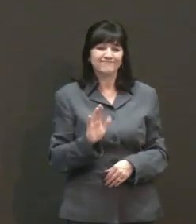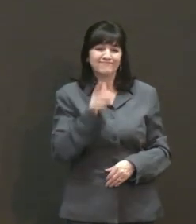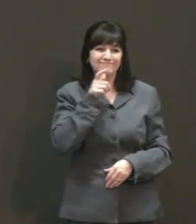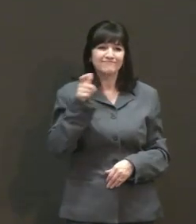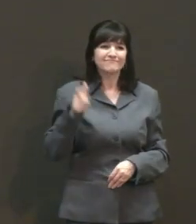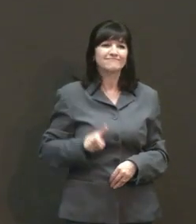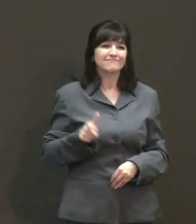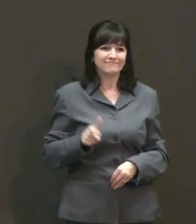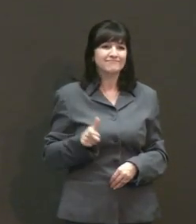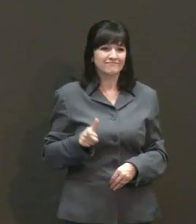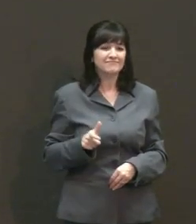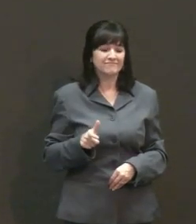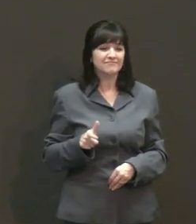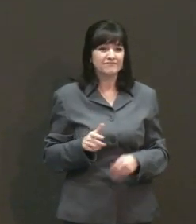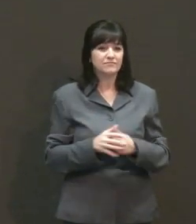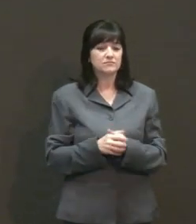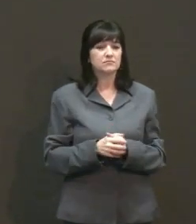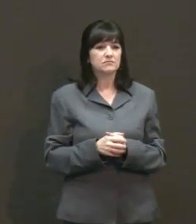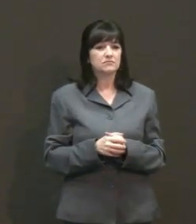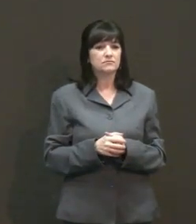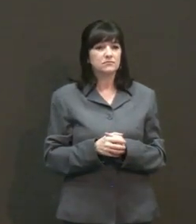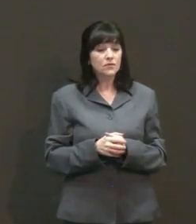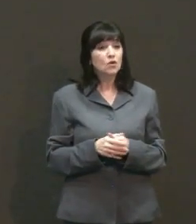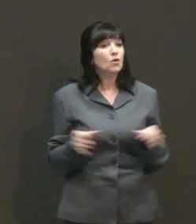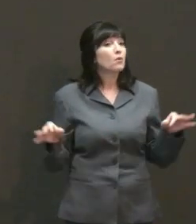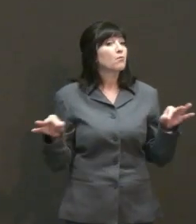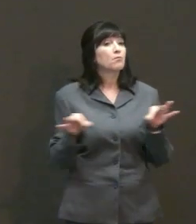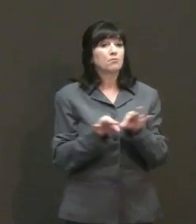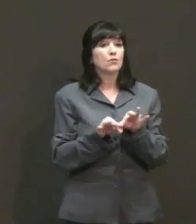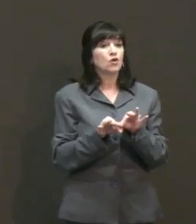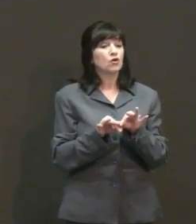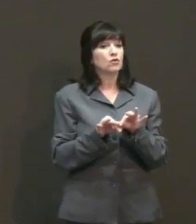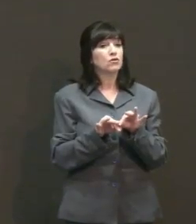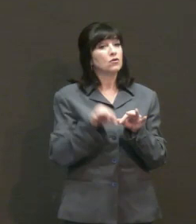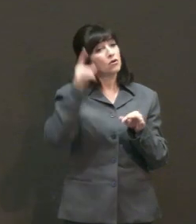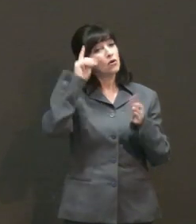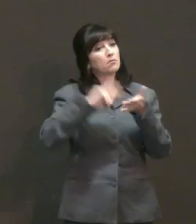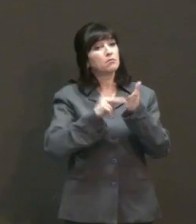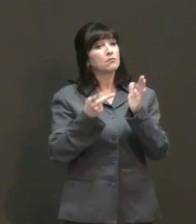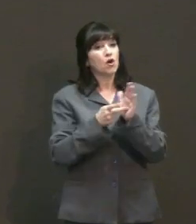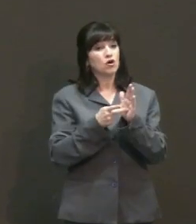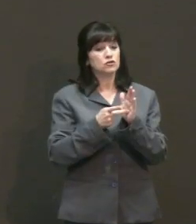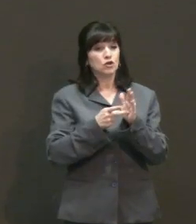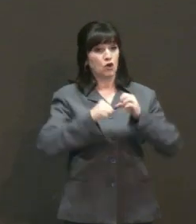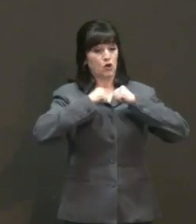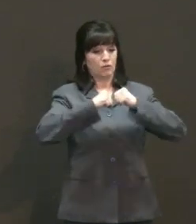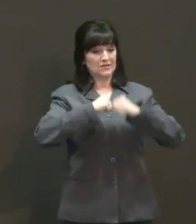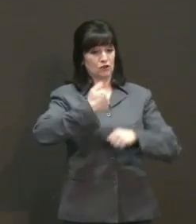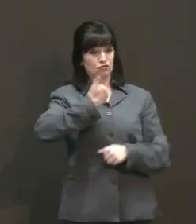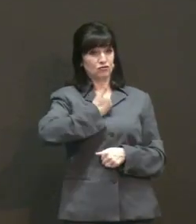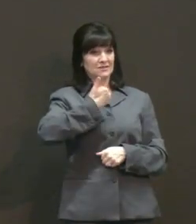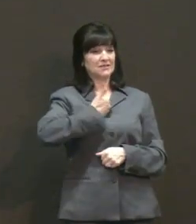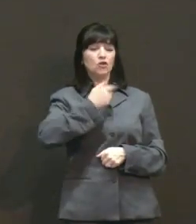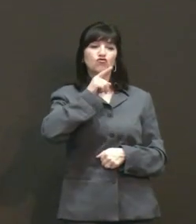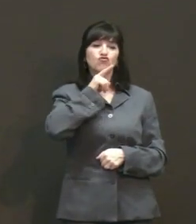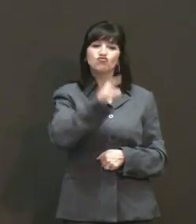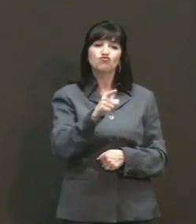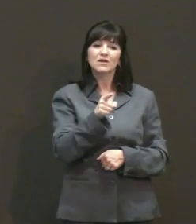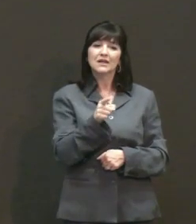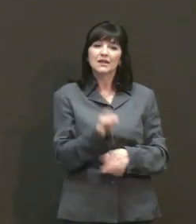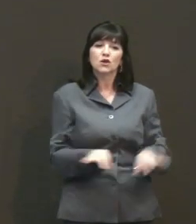So again, the primary purpose of wearing a face covering is really not to protect yourself, but it is to protect